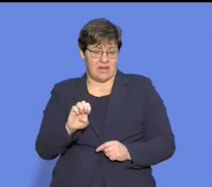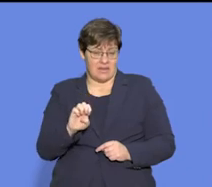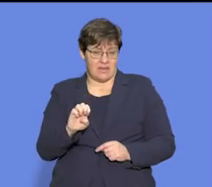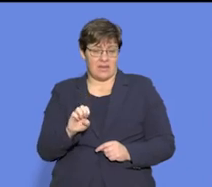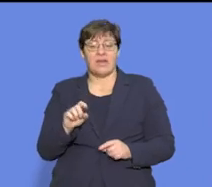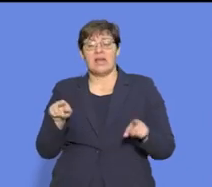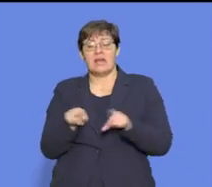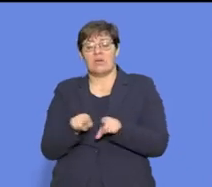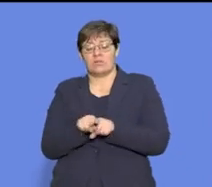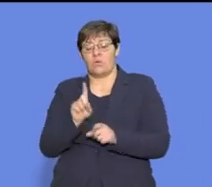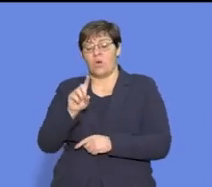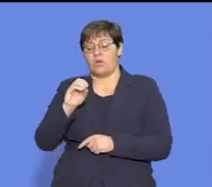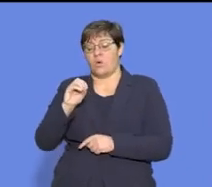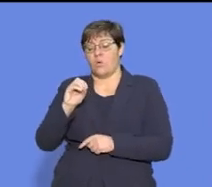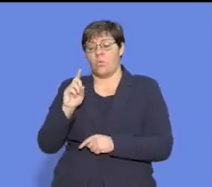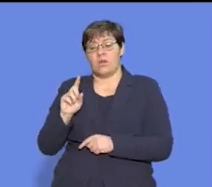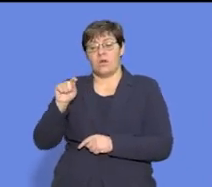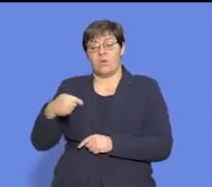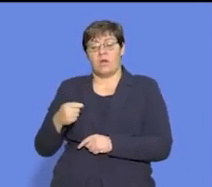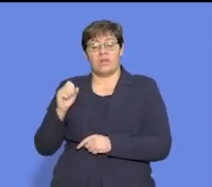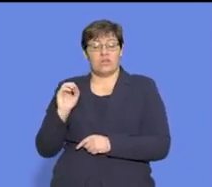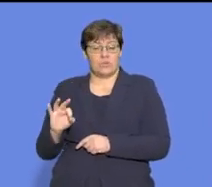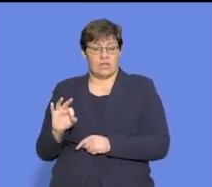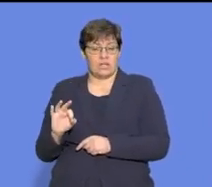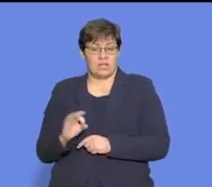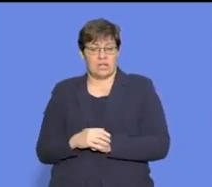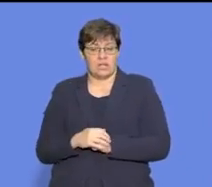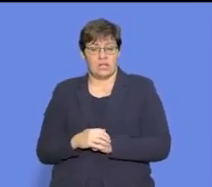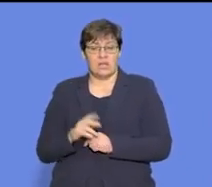which is equivalent to 101,3